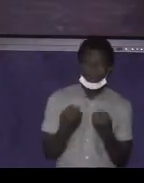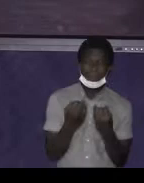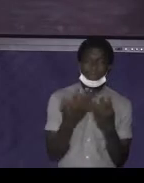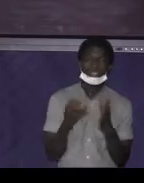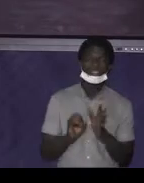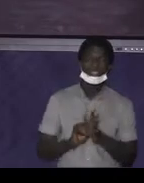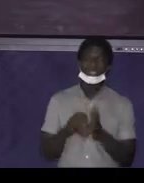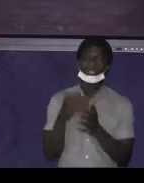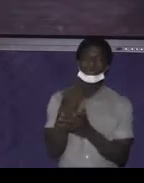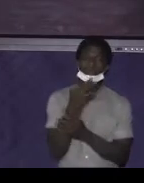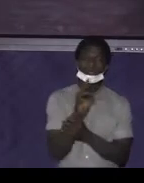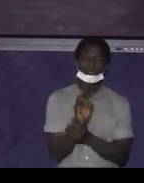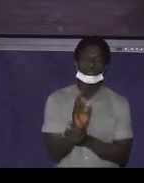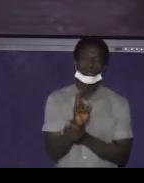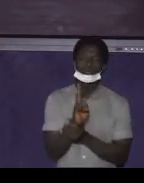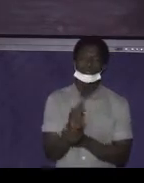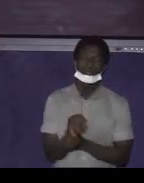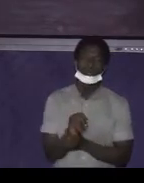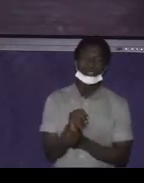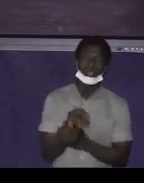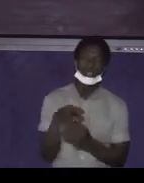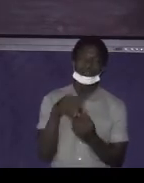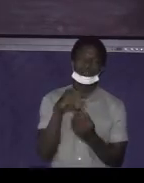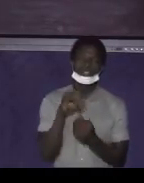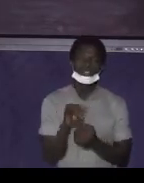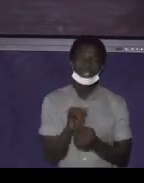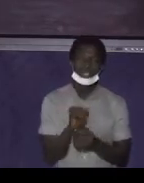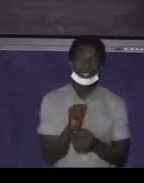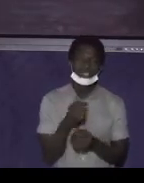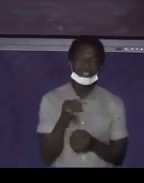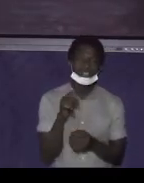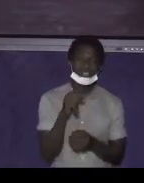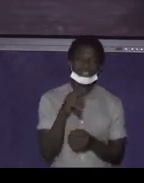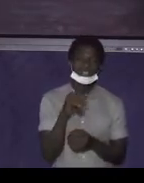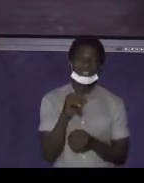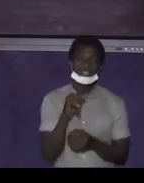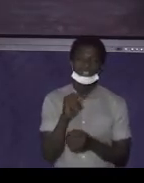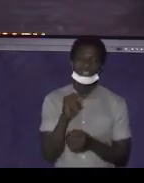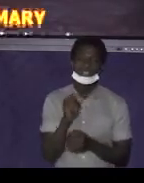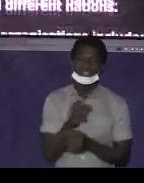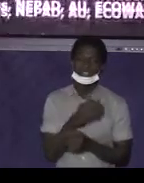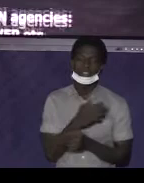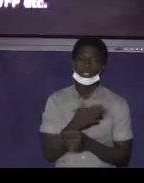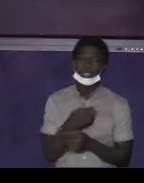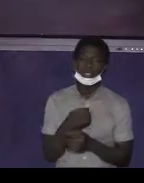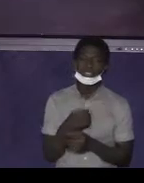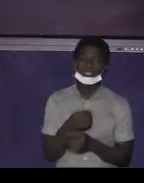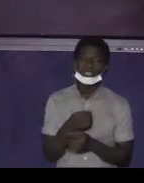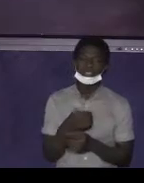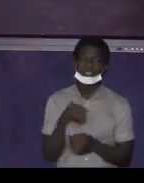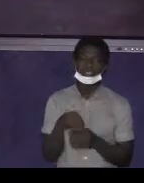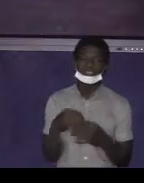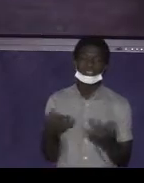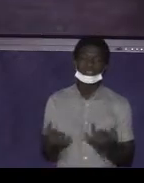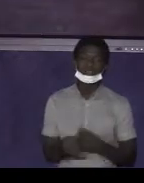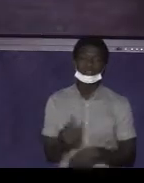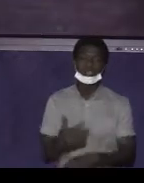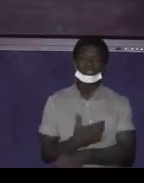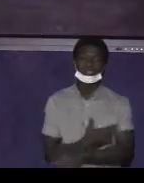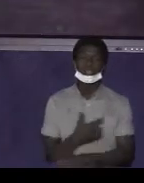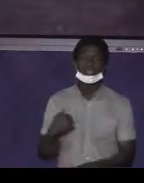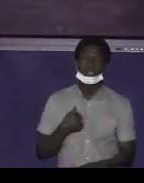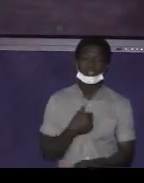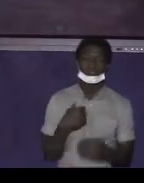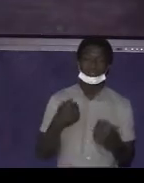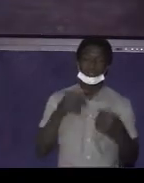of UN specialized agencies and international organizations. In today's lesson,